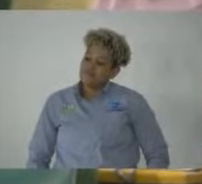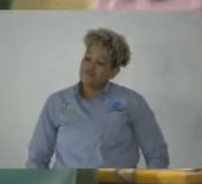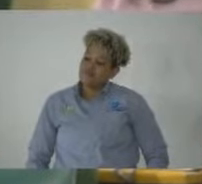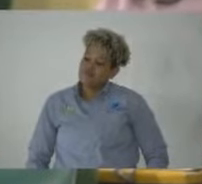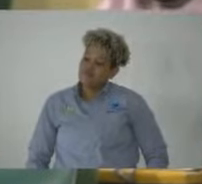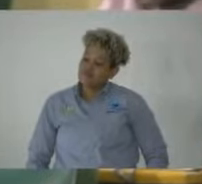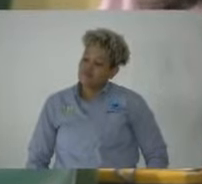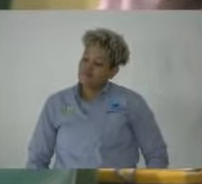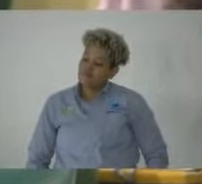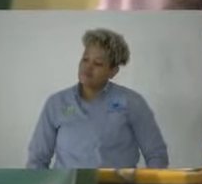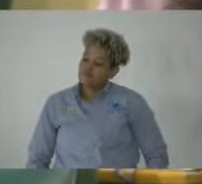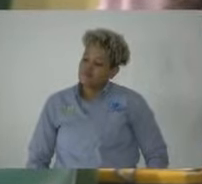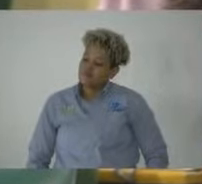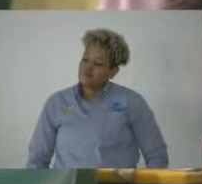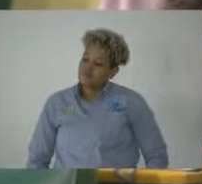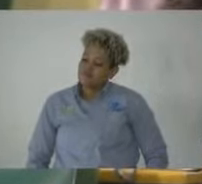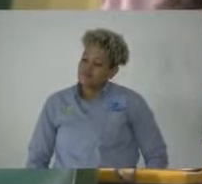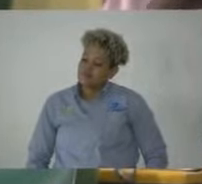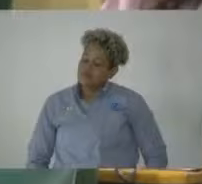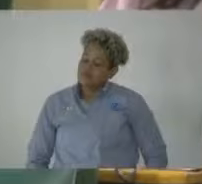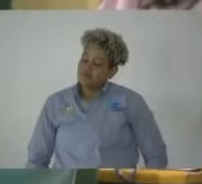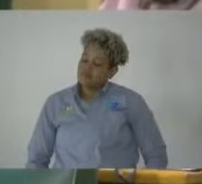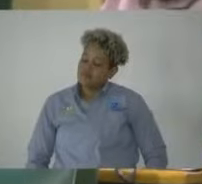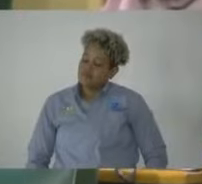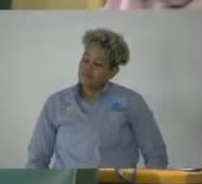there is